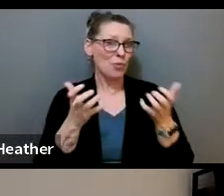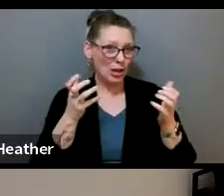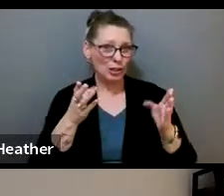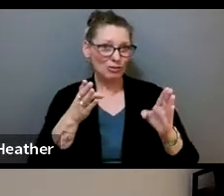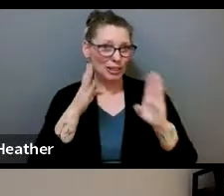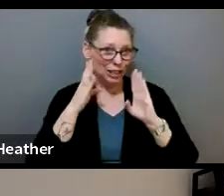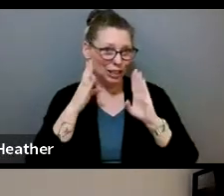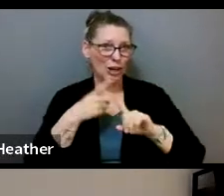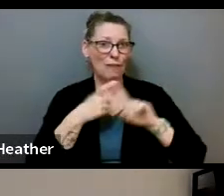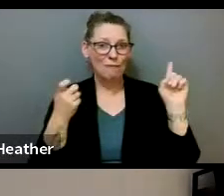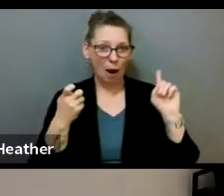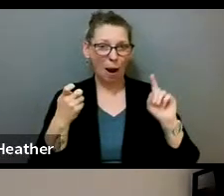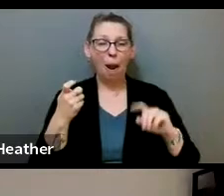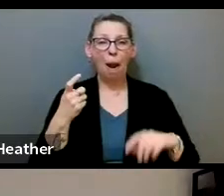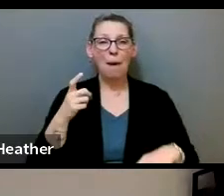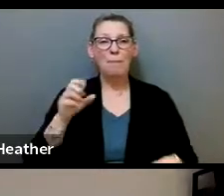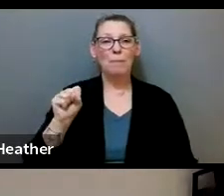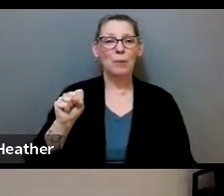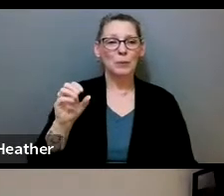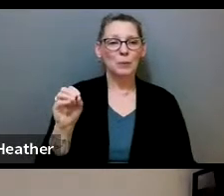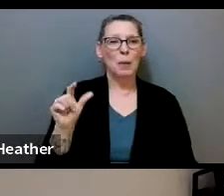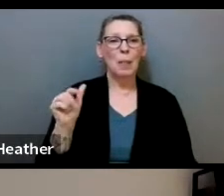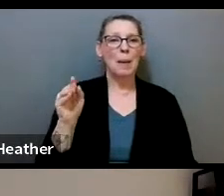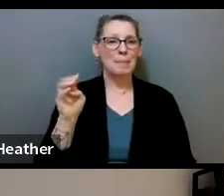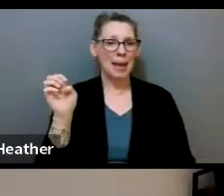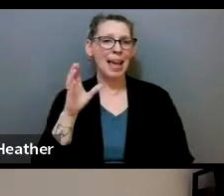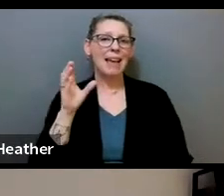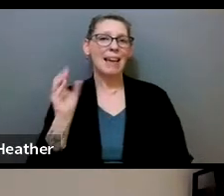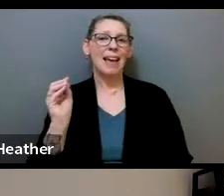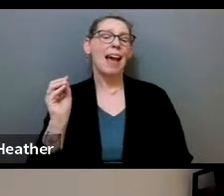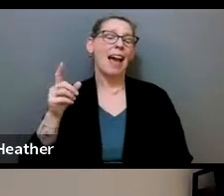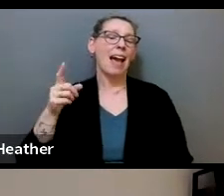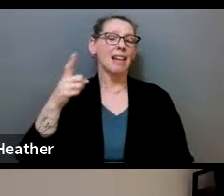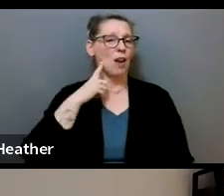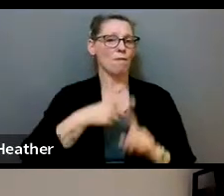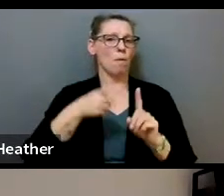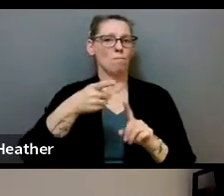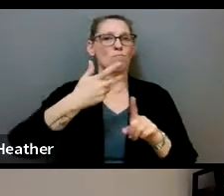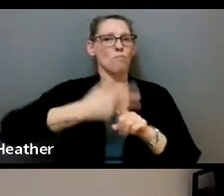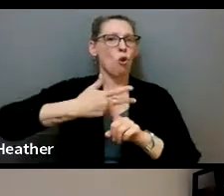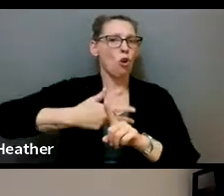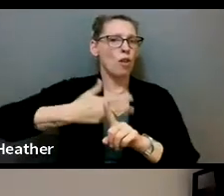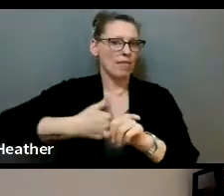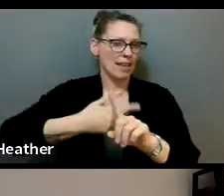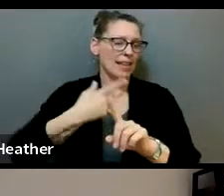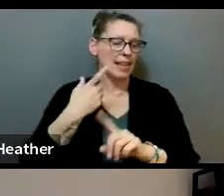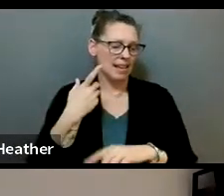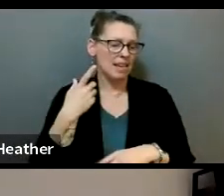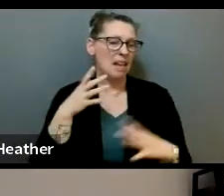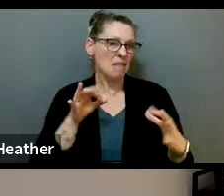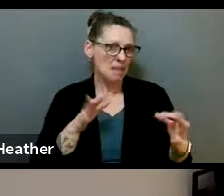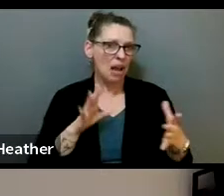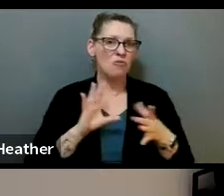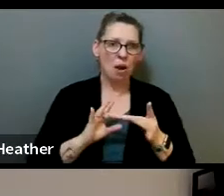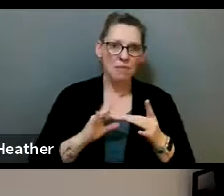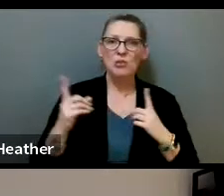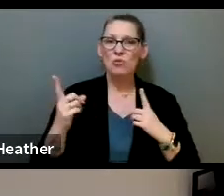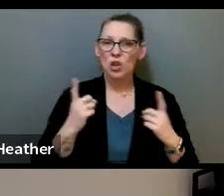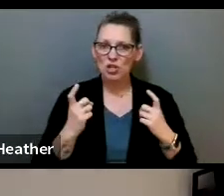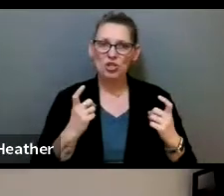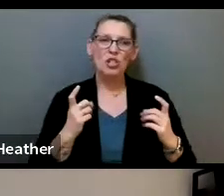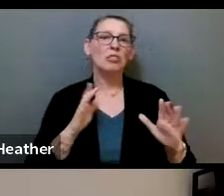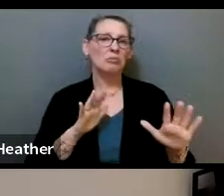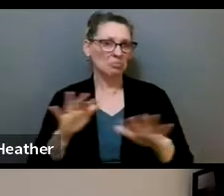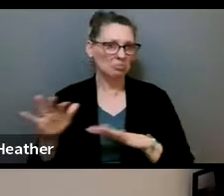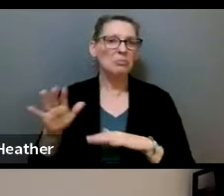from Salome and the community engagement team quarterly on the feedback that we're hearing, and some good comments and questions as to what